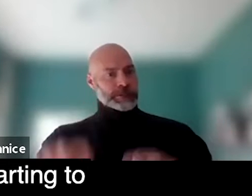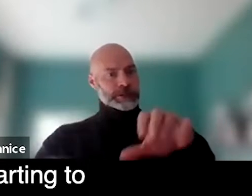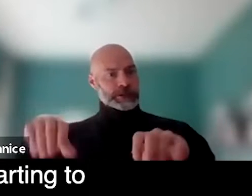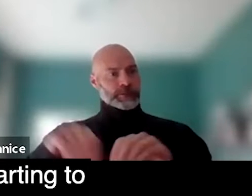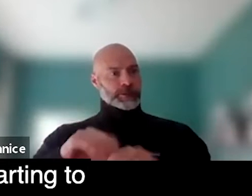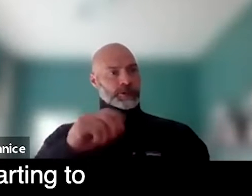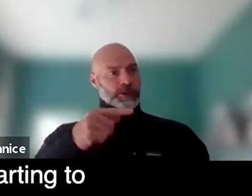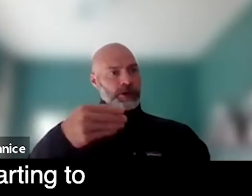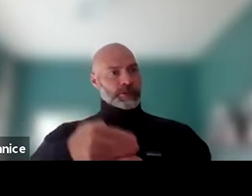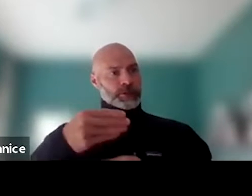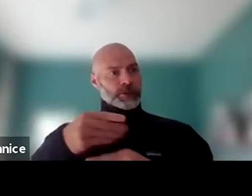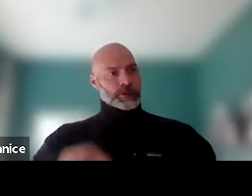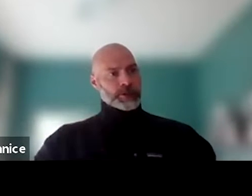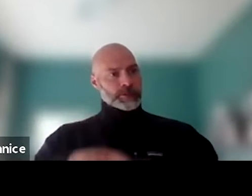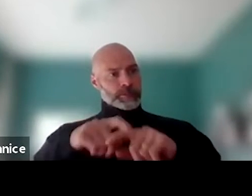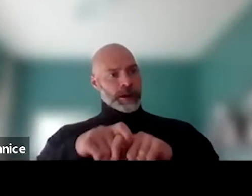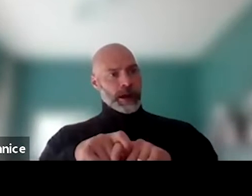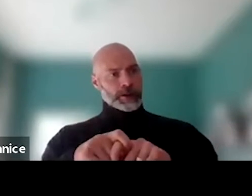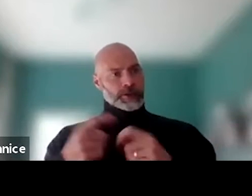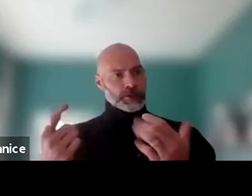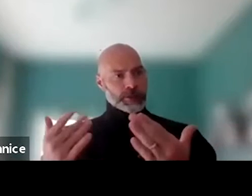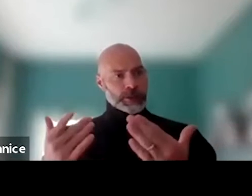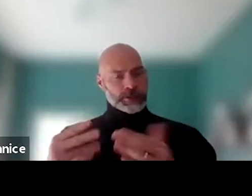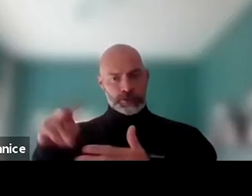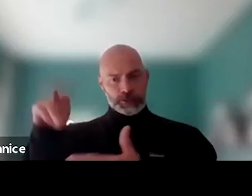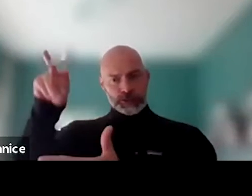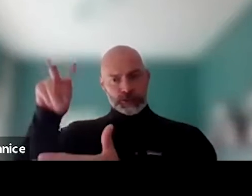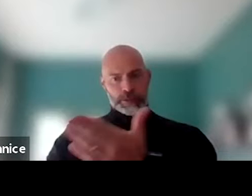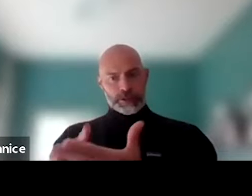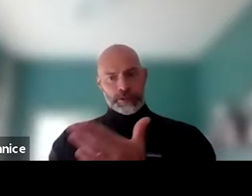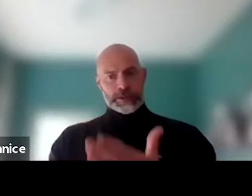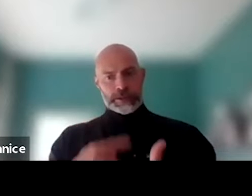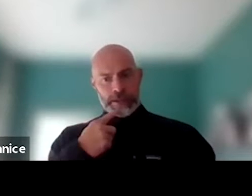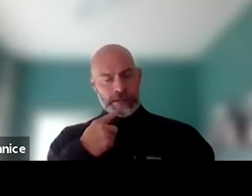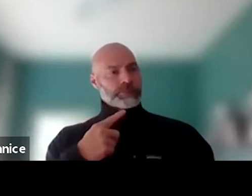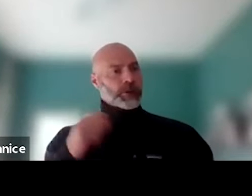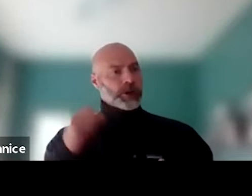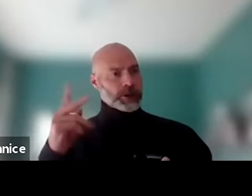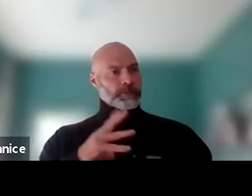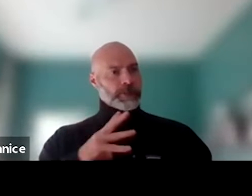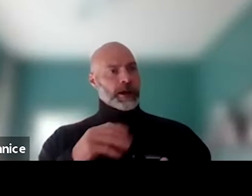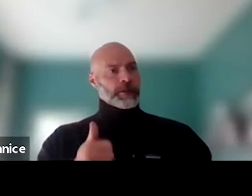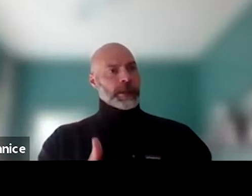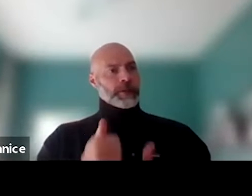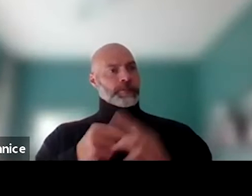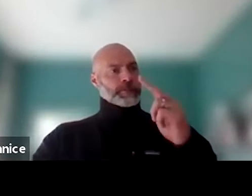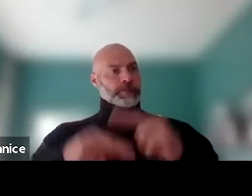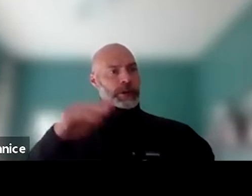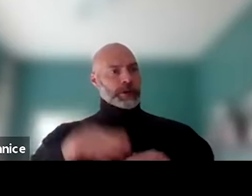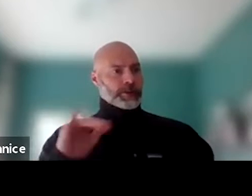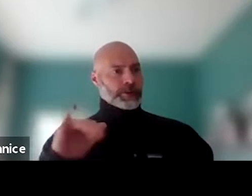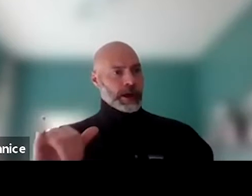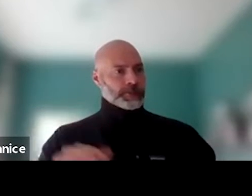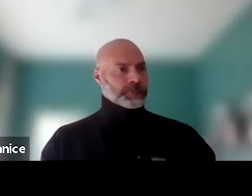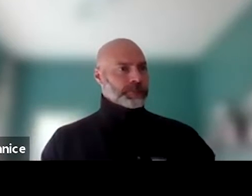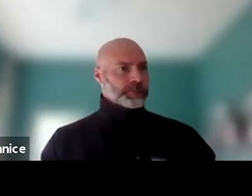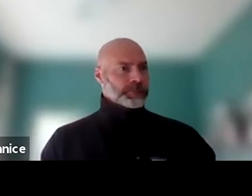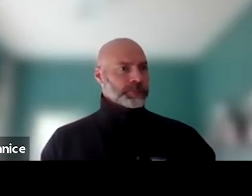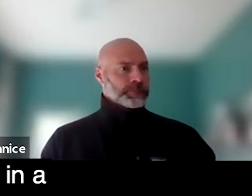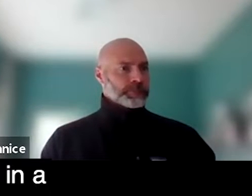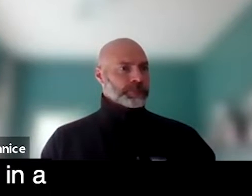realize now that, they see the chat window and they're making sure to take a pause, read what they are saying, and making sure that